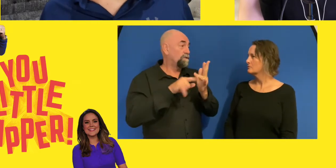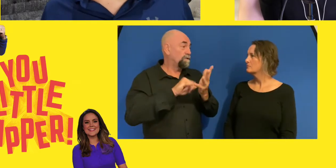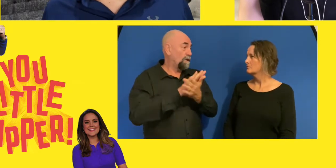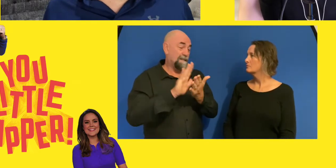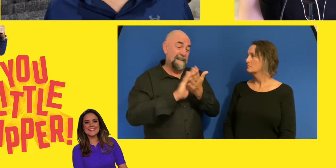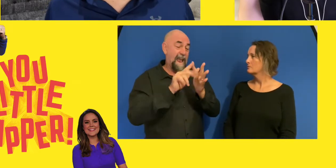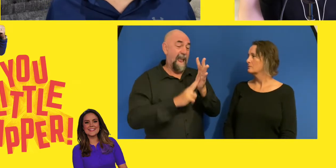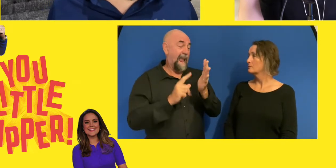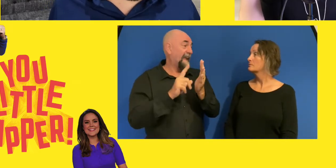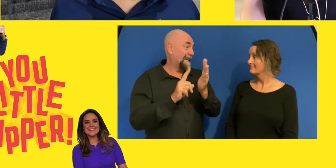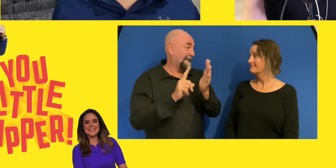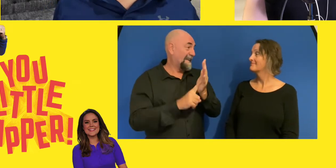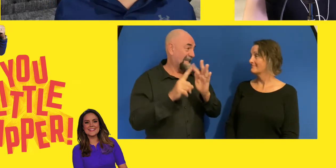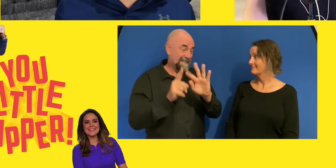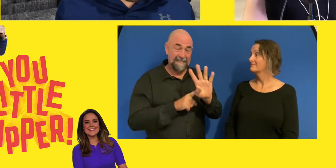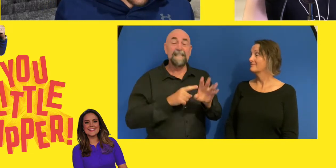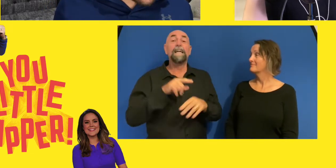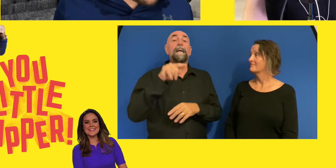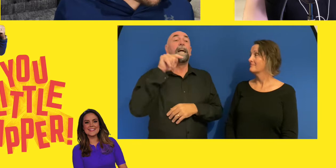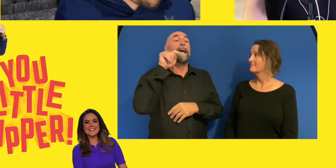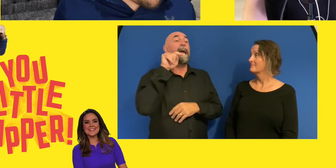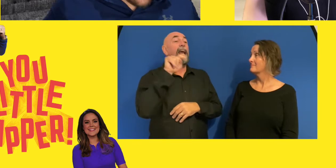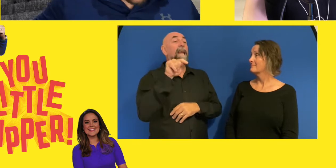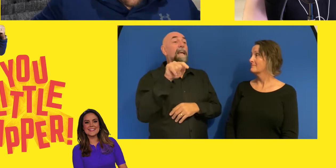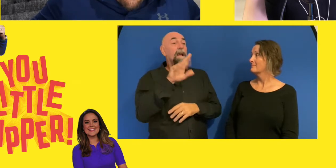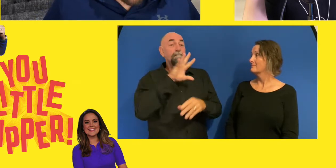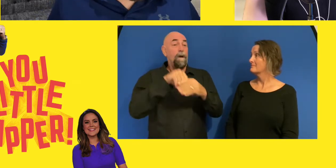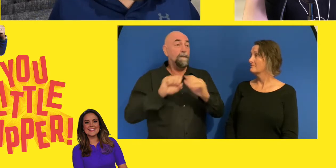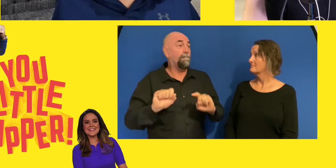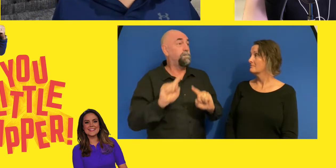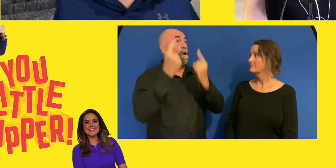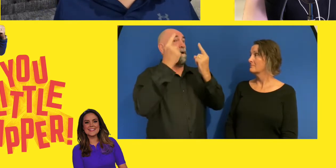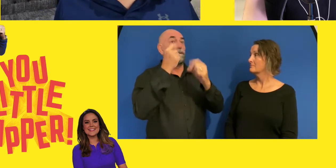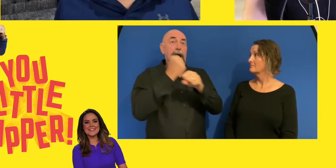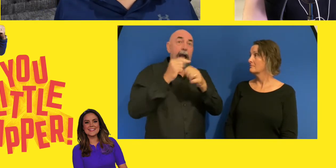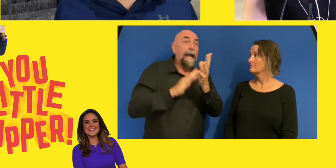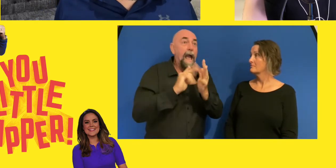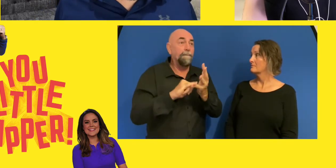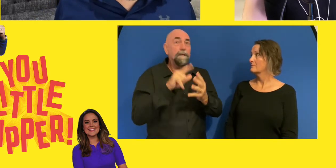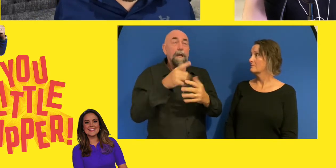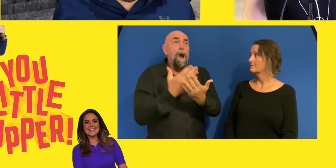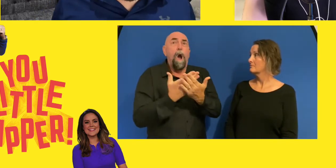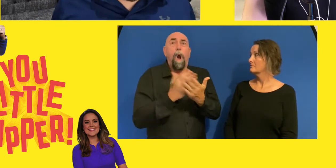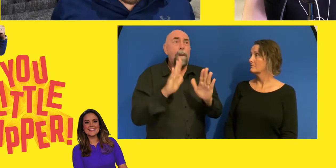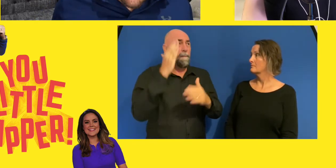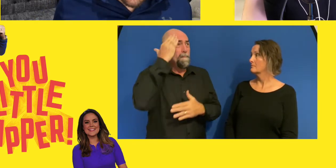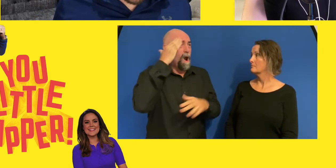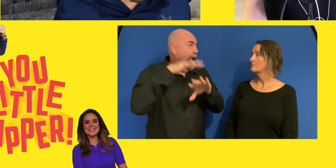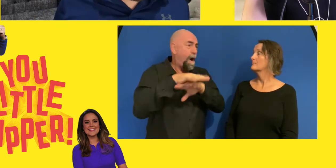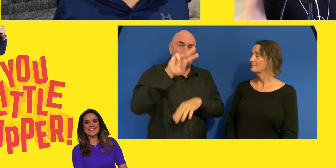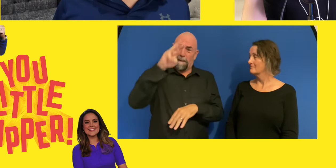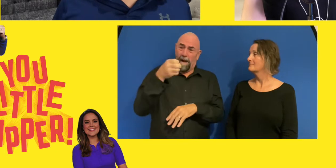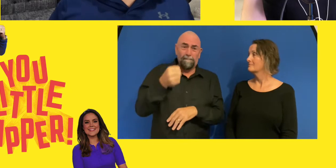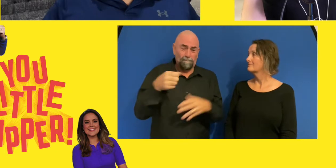into his first games and the way that he was just so open about embracing the Paralympic movement and how much it meant to him